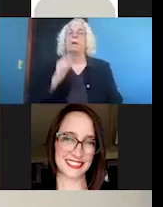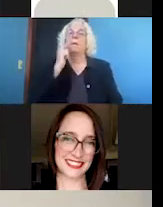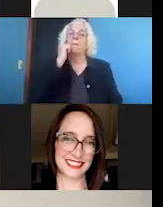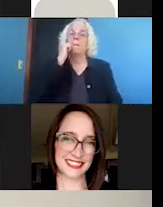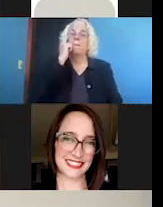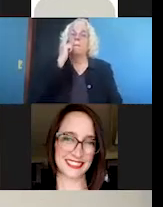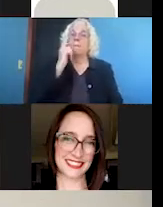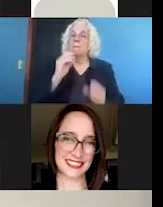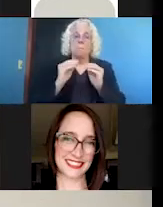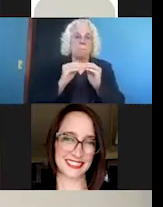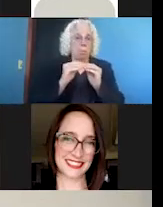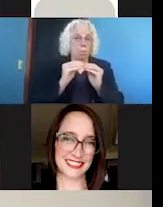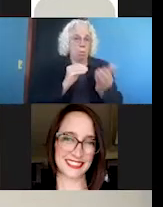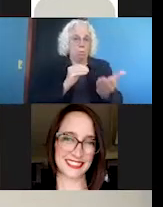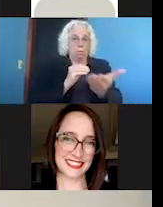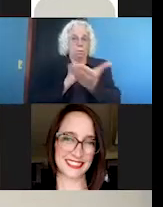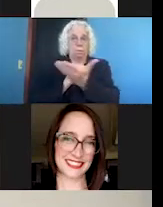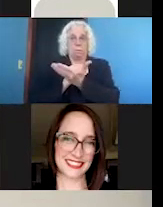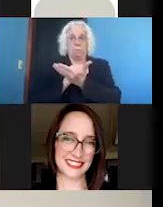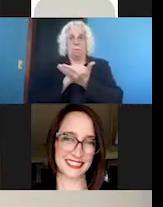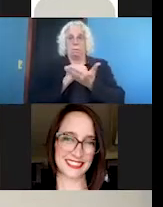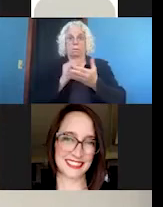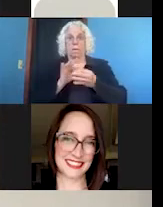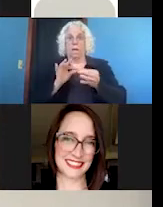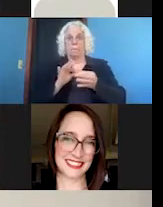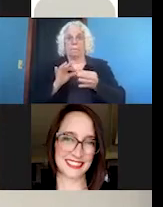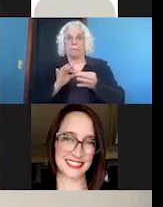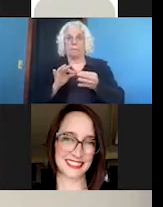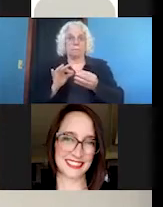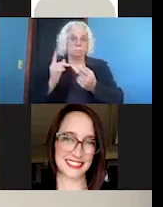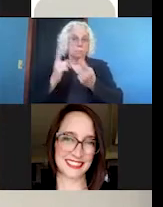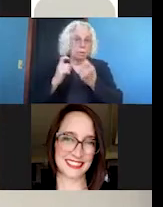Any other final thoughts, questions?